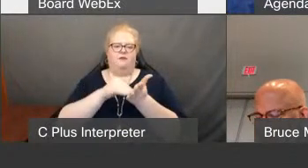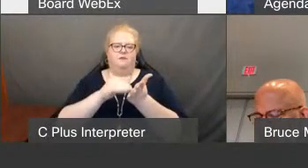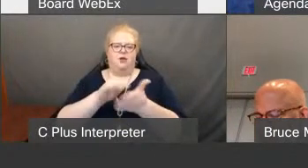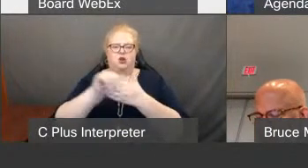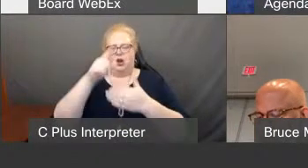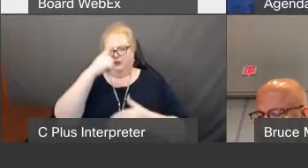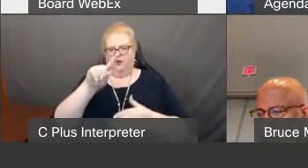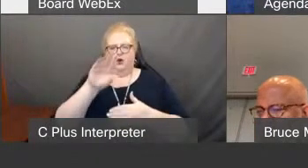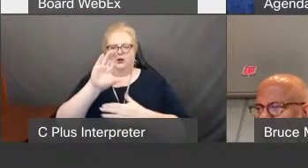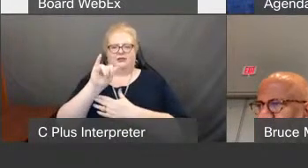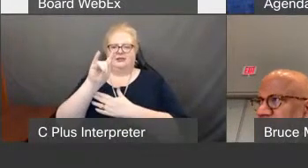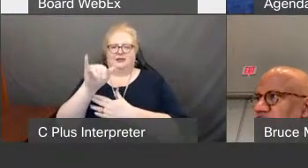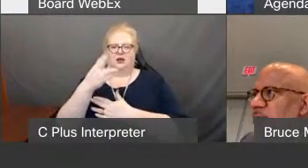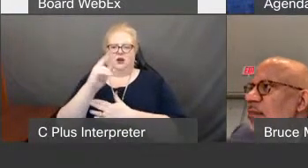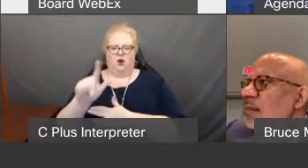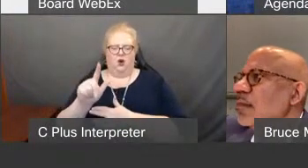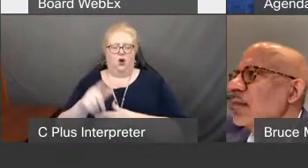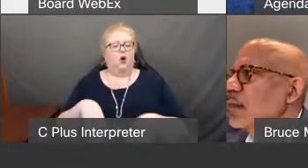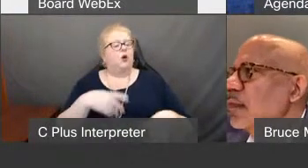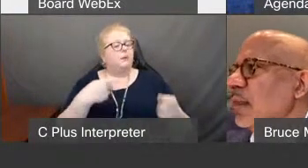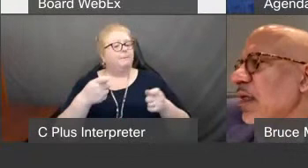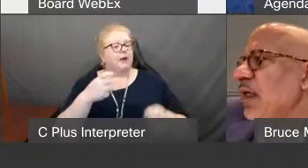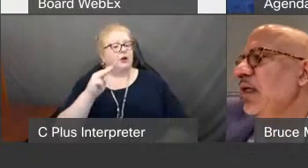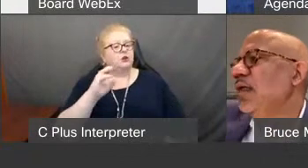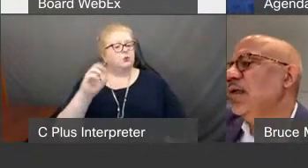know. Manager Moore?